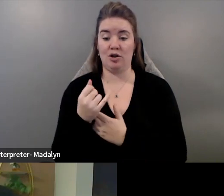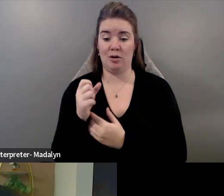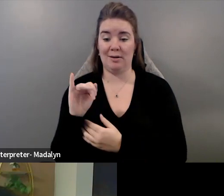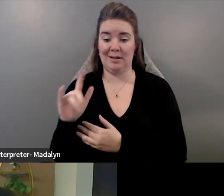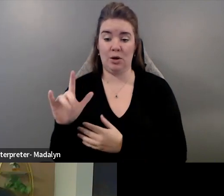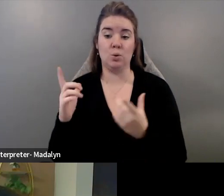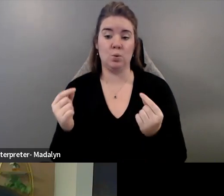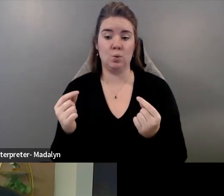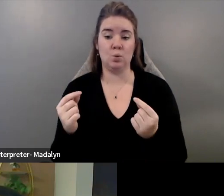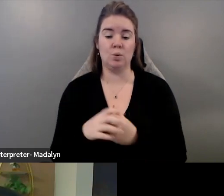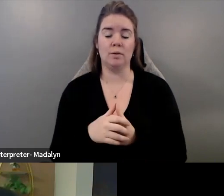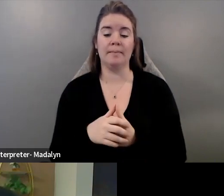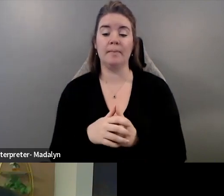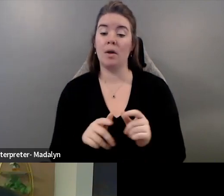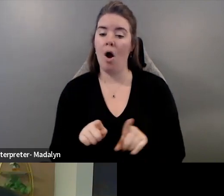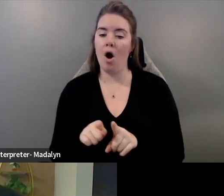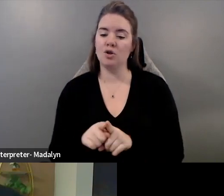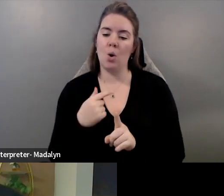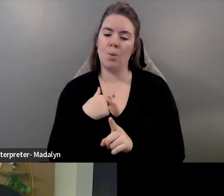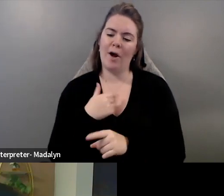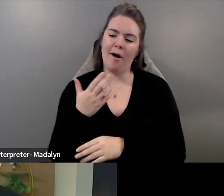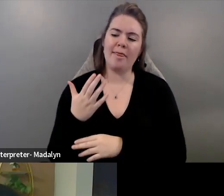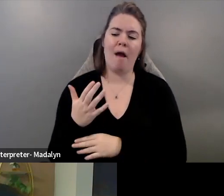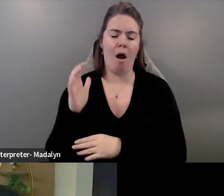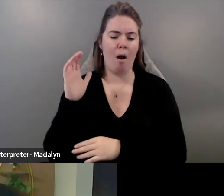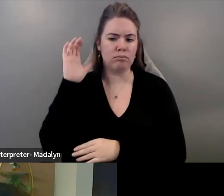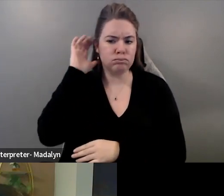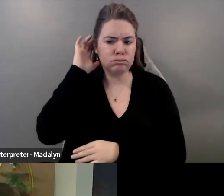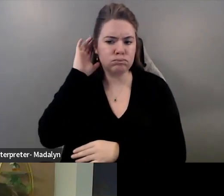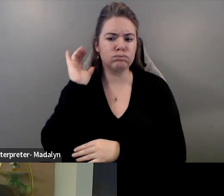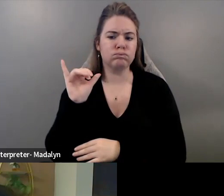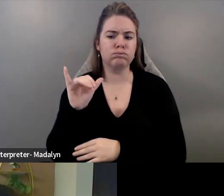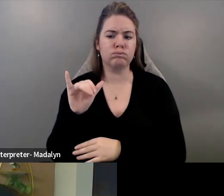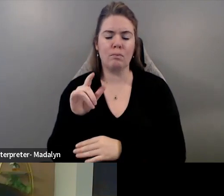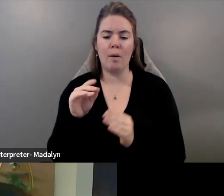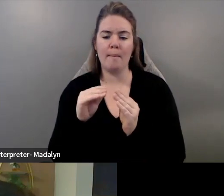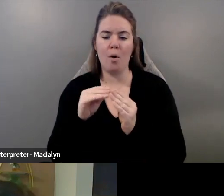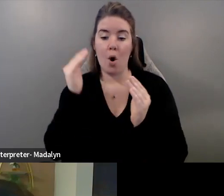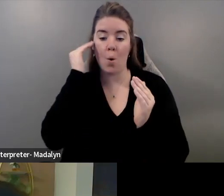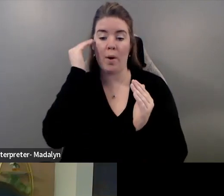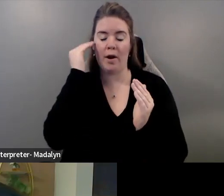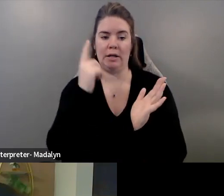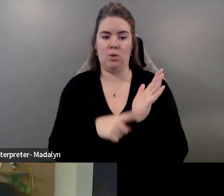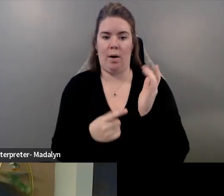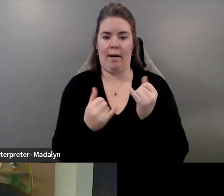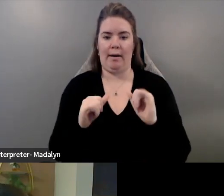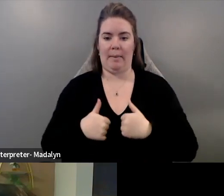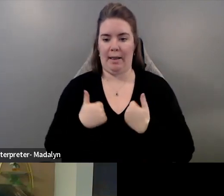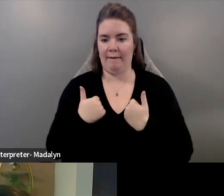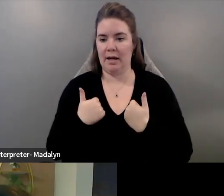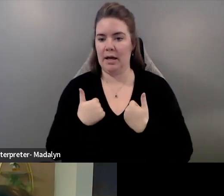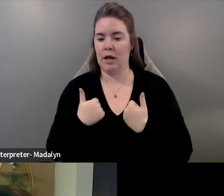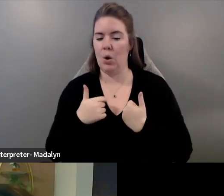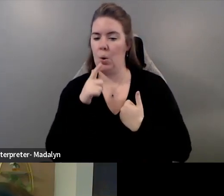also were at the table being a listening ear, bringing about awareness of what independent living is and who our centers